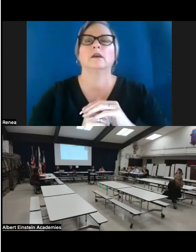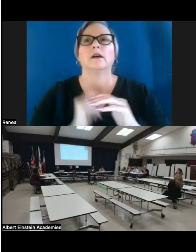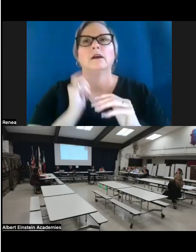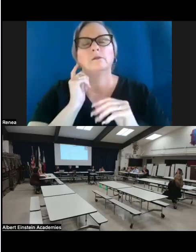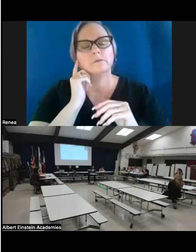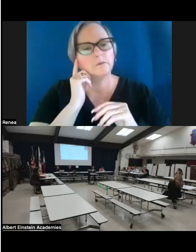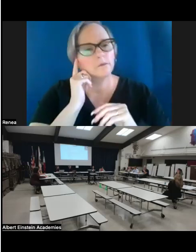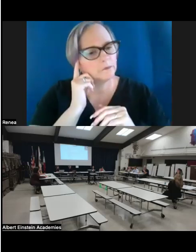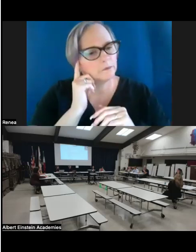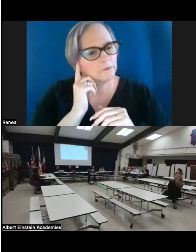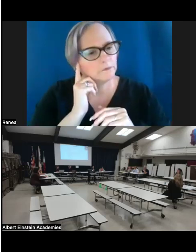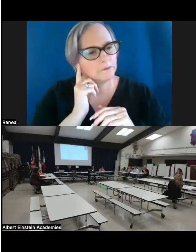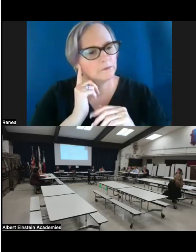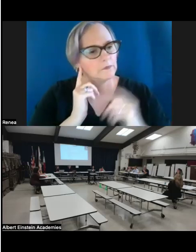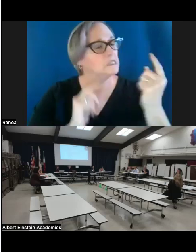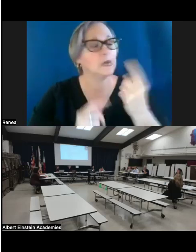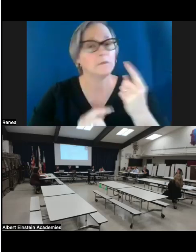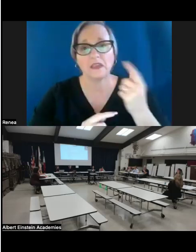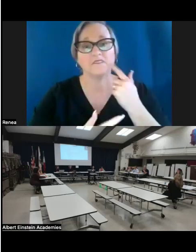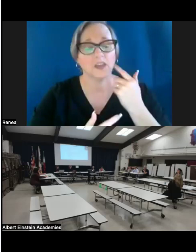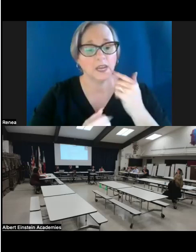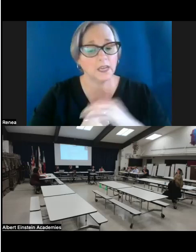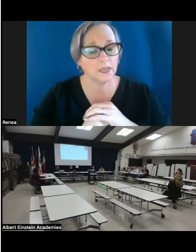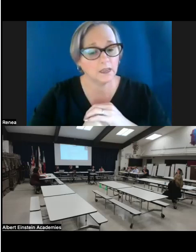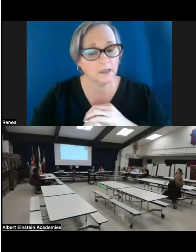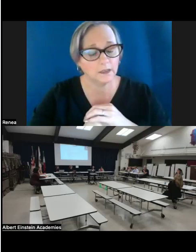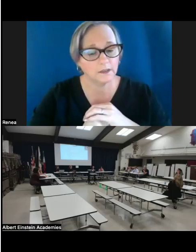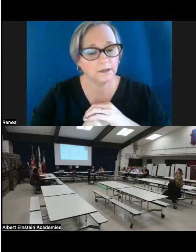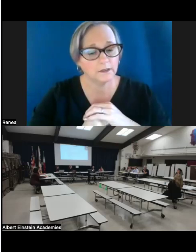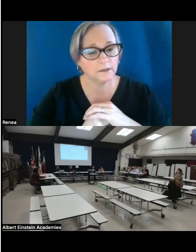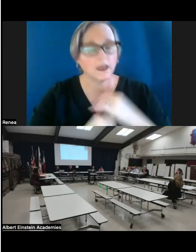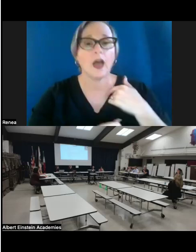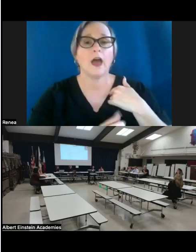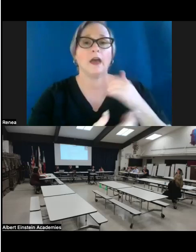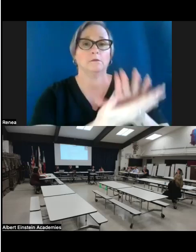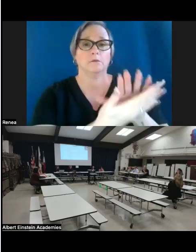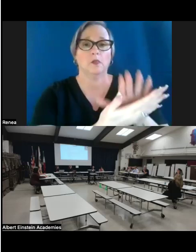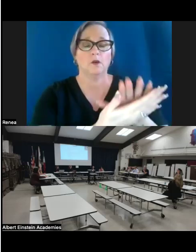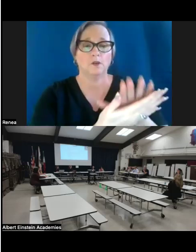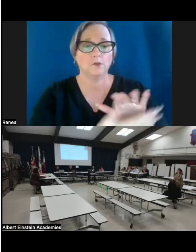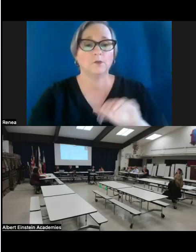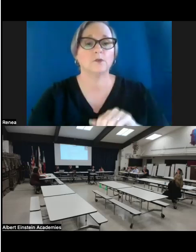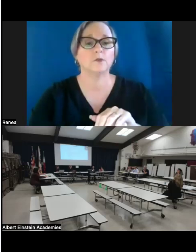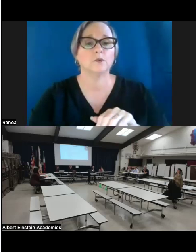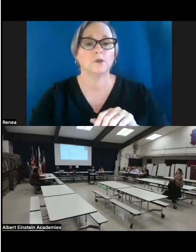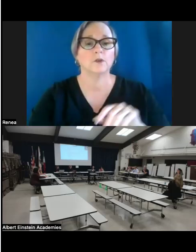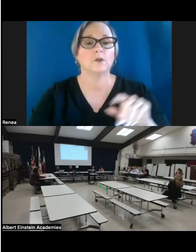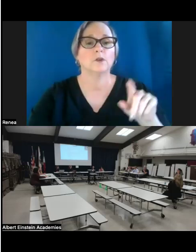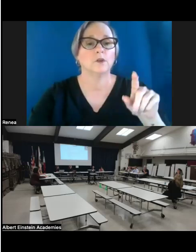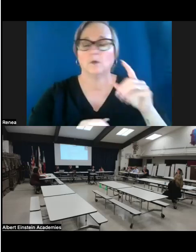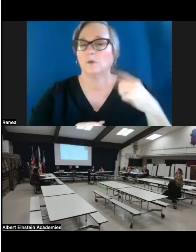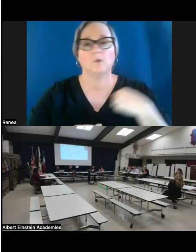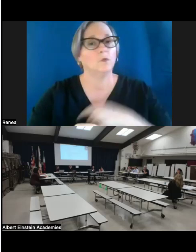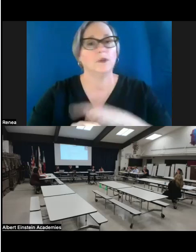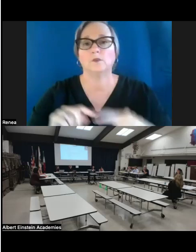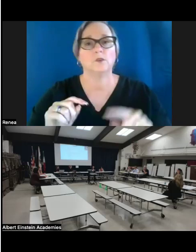Carefully, so. And so I applaud you. We definitely wouldn't be where we are today or we're going into the future without your